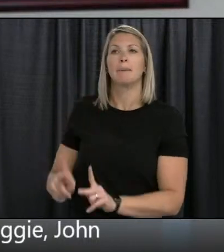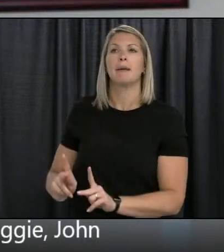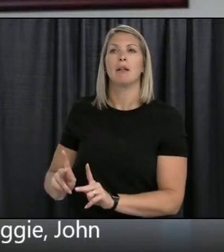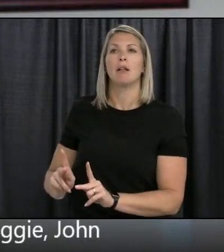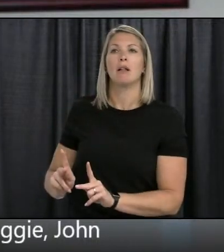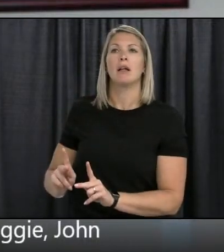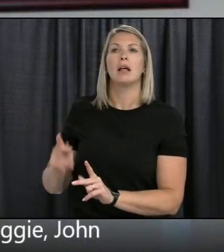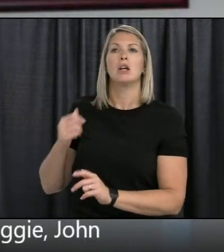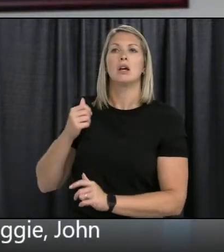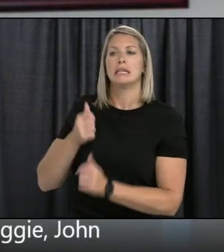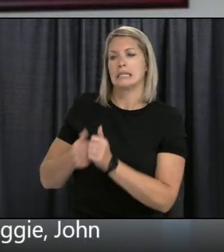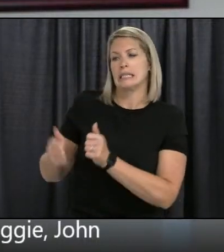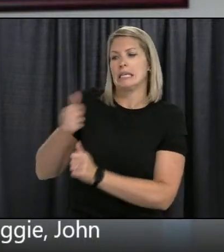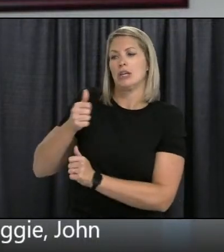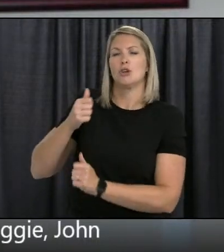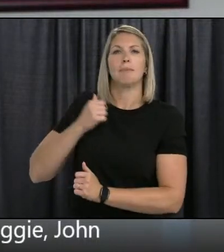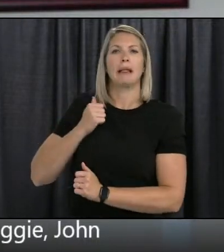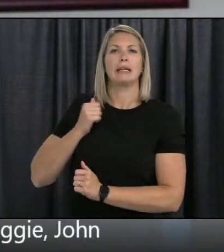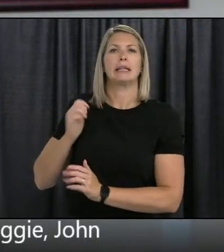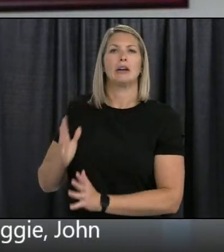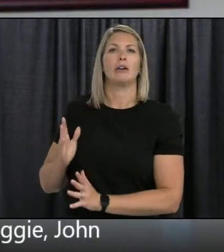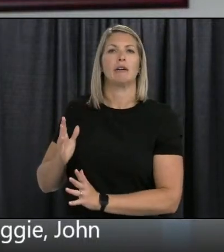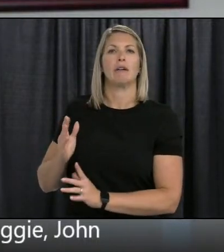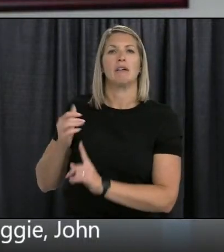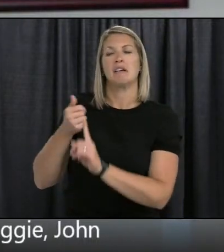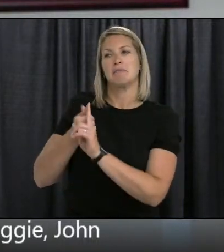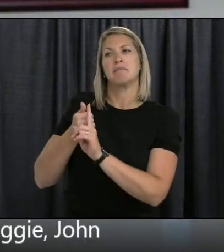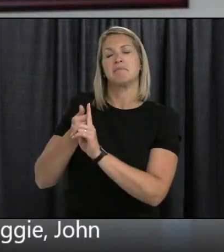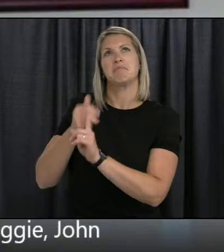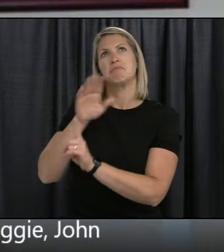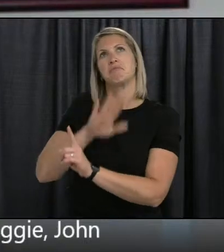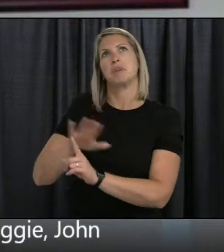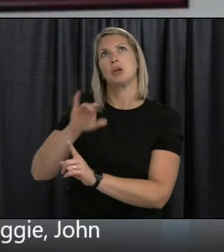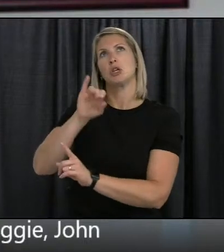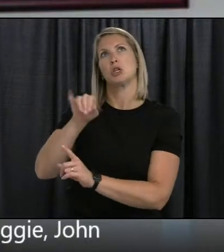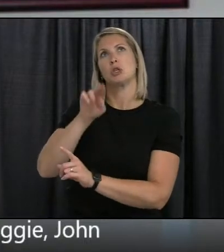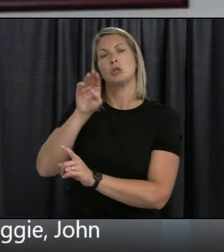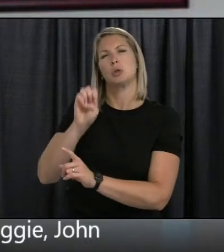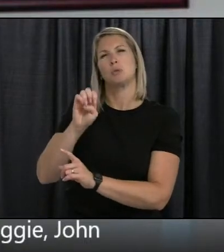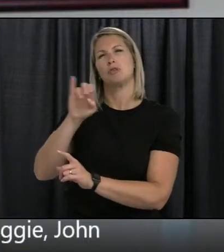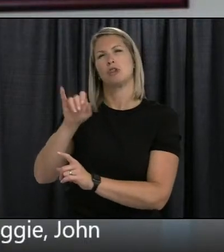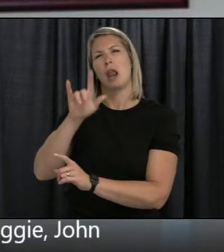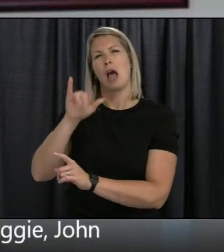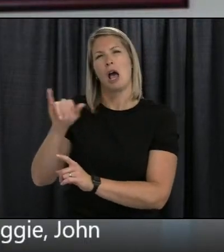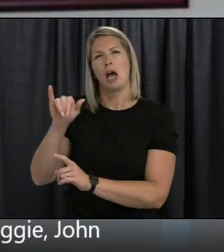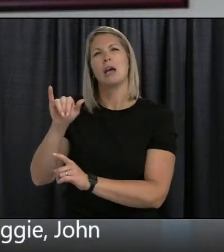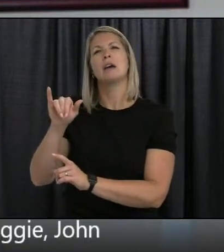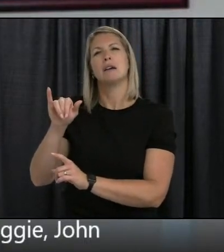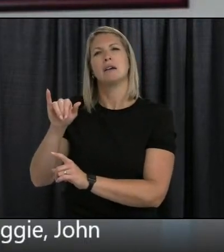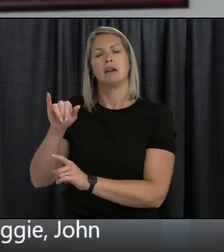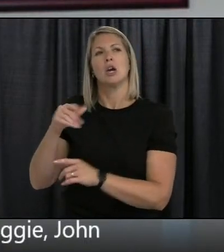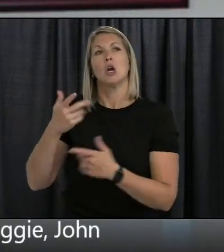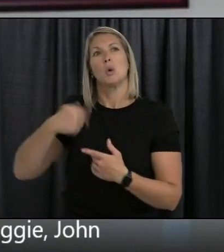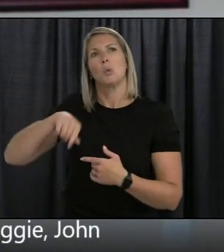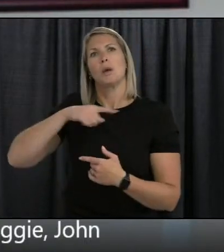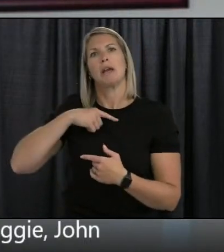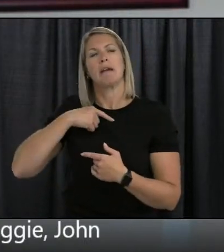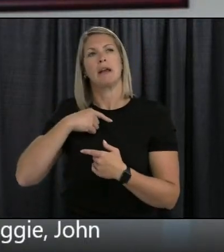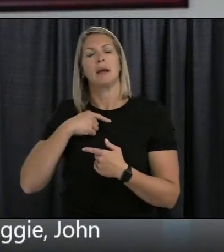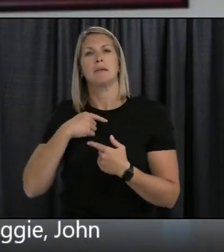because, of course, posting season is usually June and July. And we did make public health